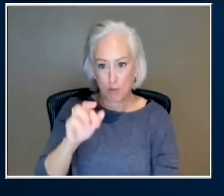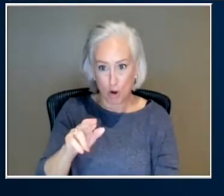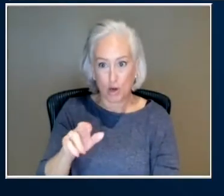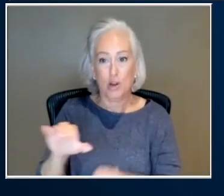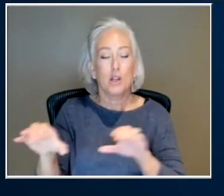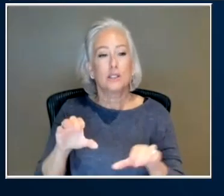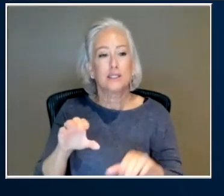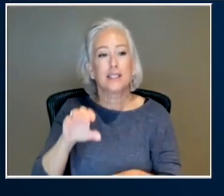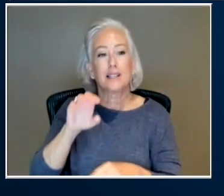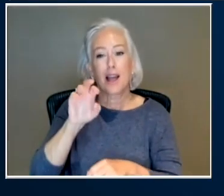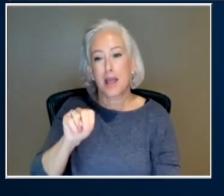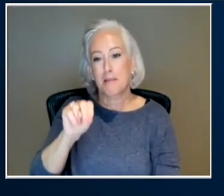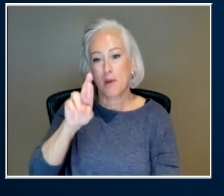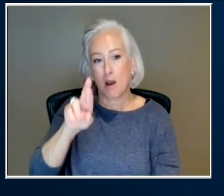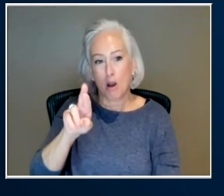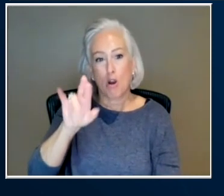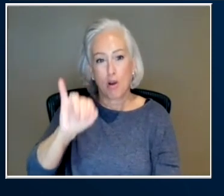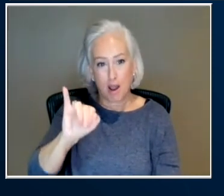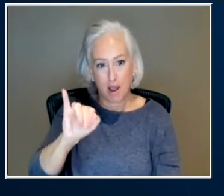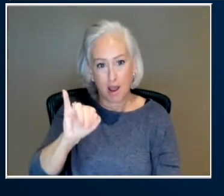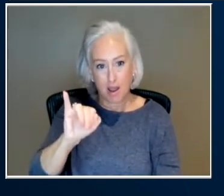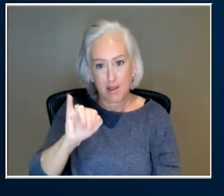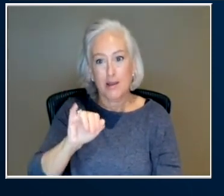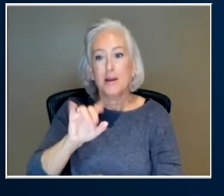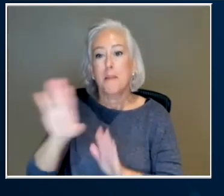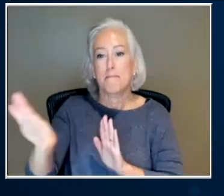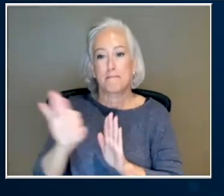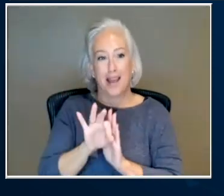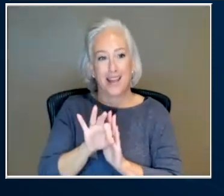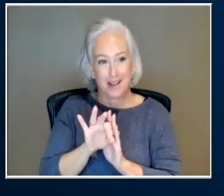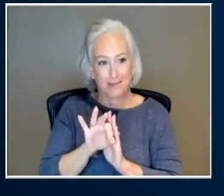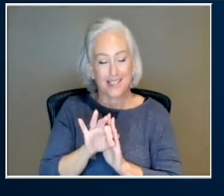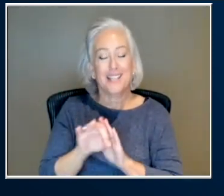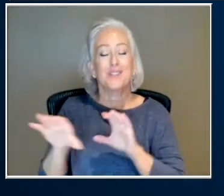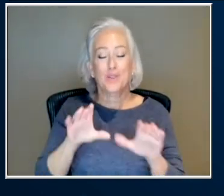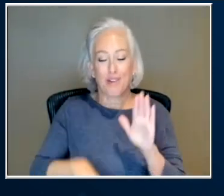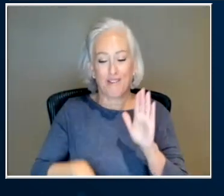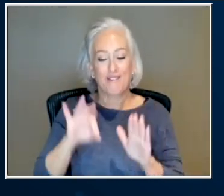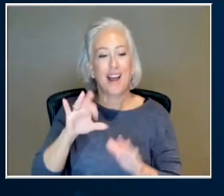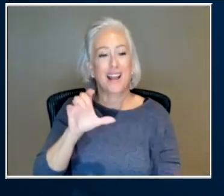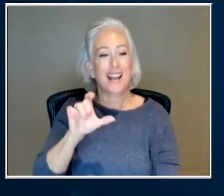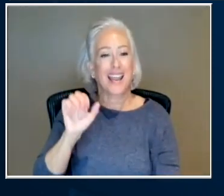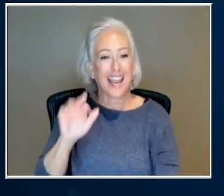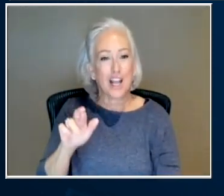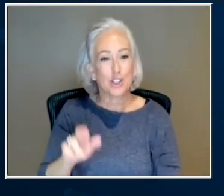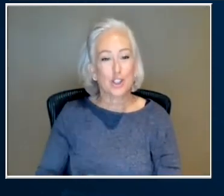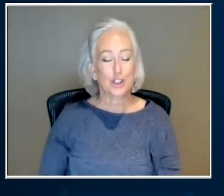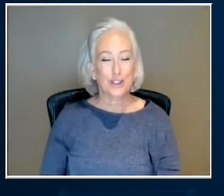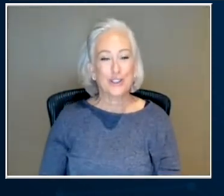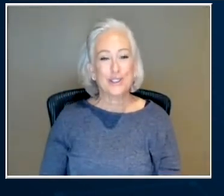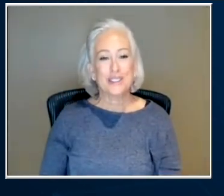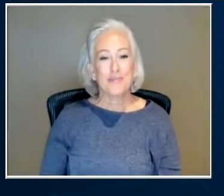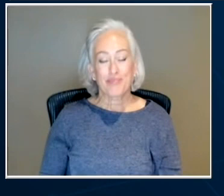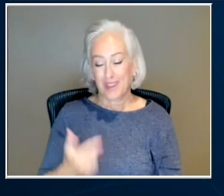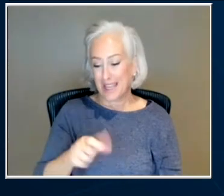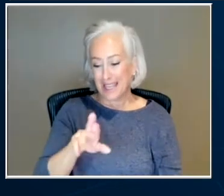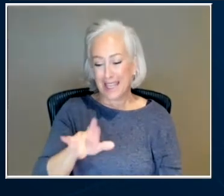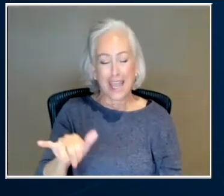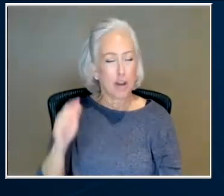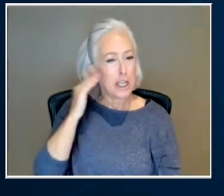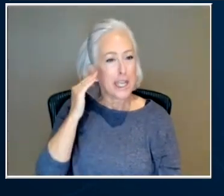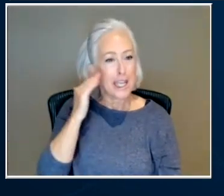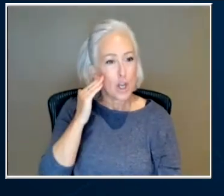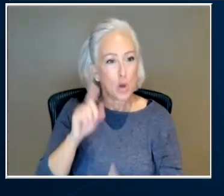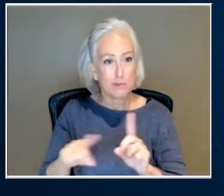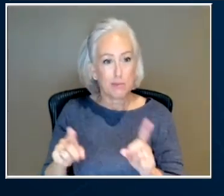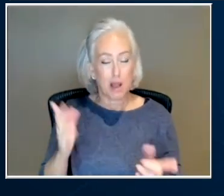right, so you were this guy in Kansas City that he had to come see. I want to talk about, I mean, Gary's like, he's a guy in the know, but he didn't really know about